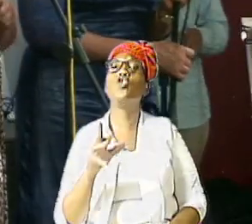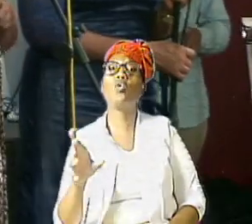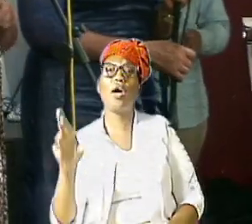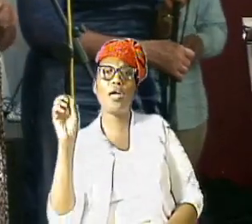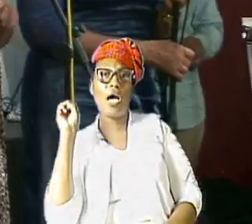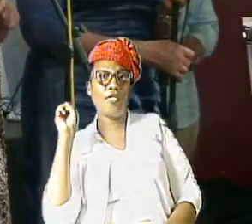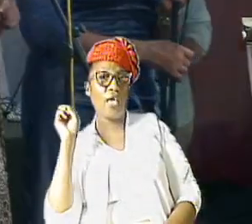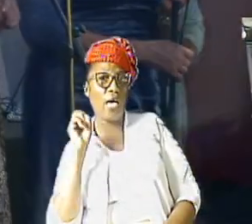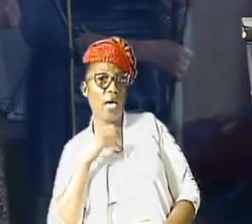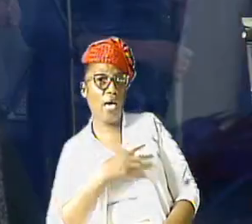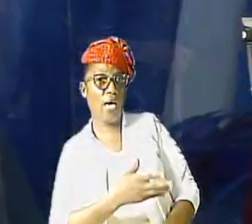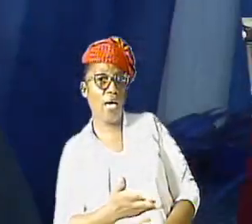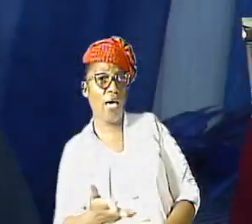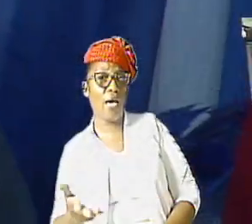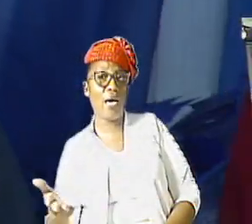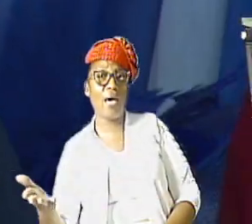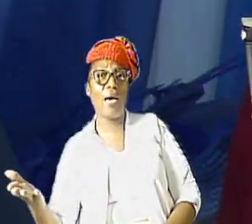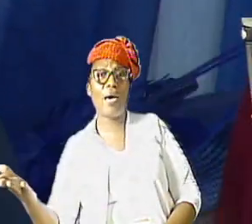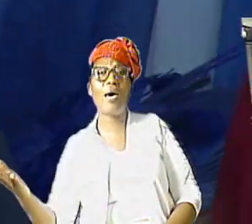imagine if you were